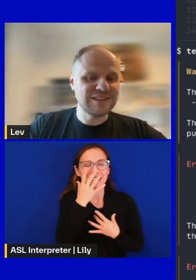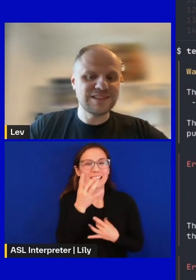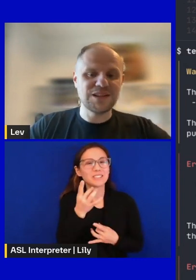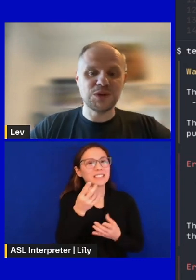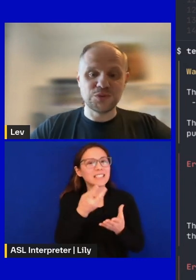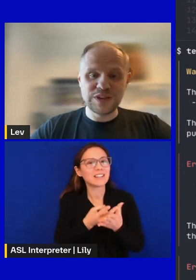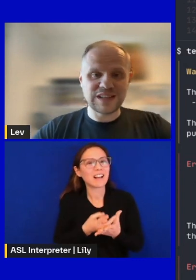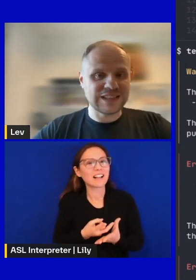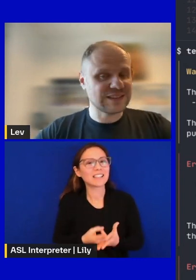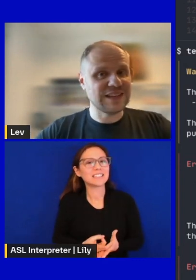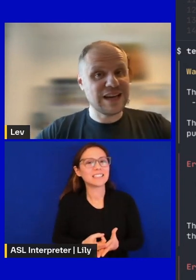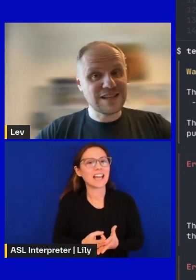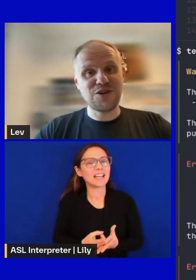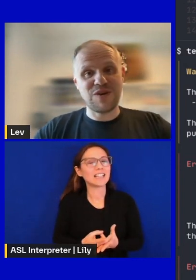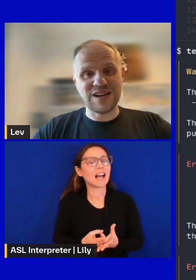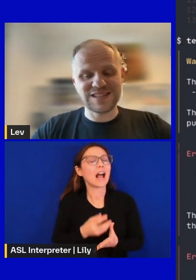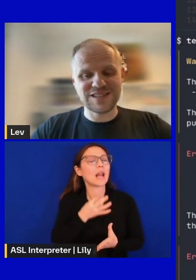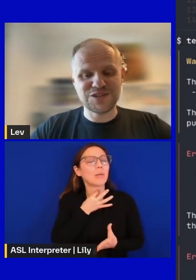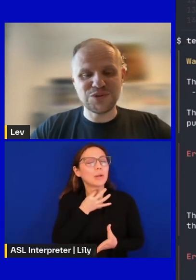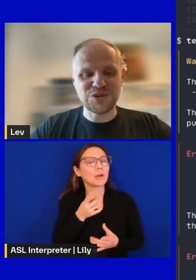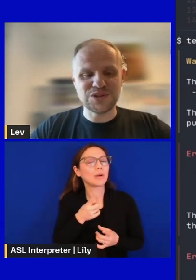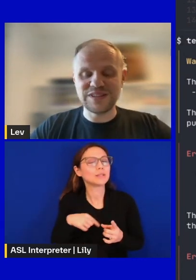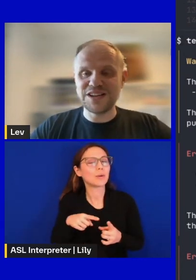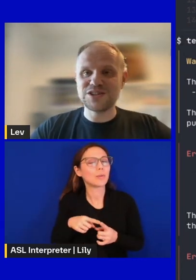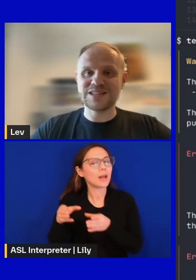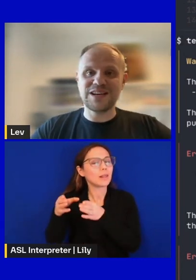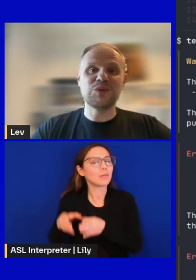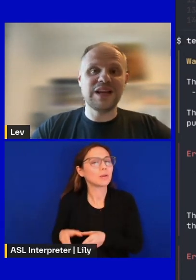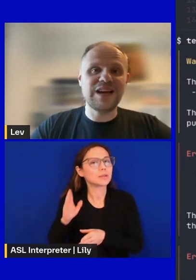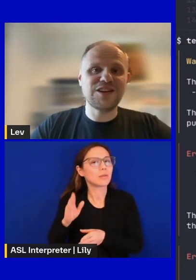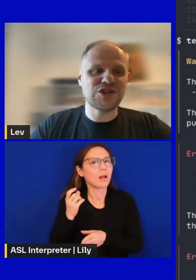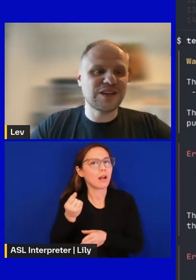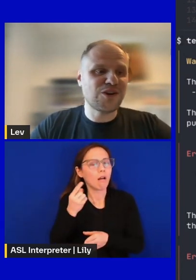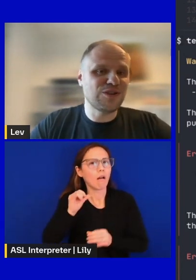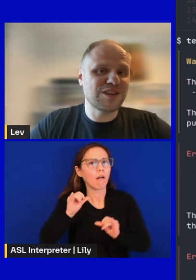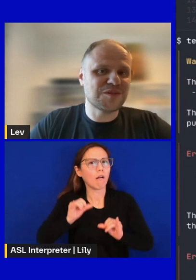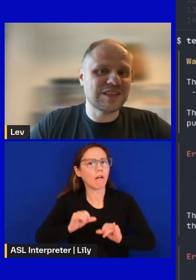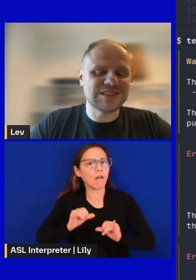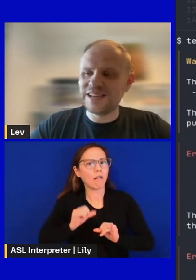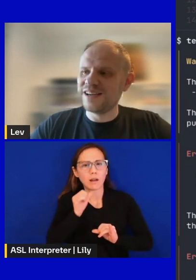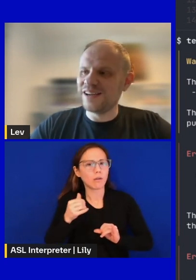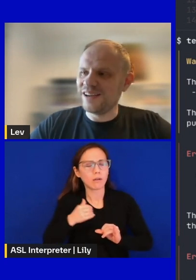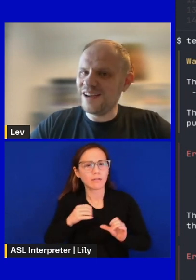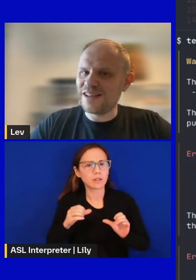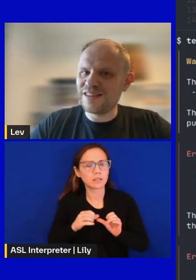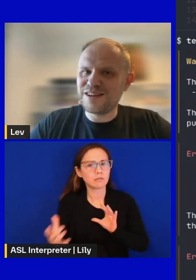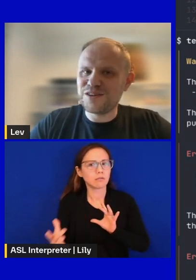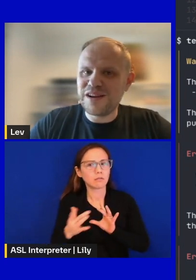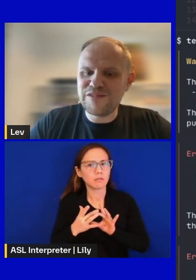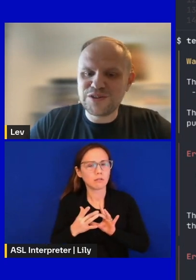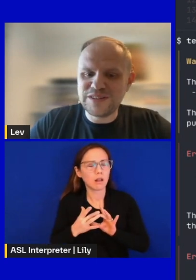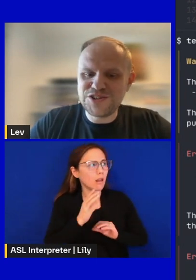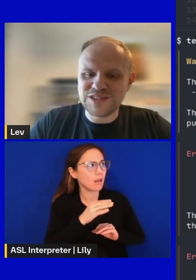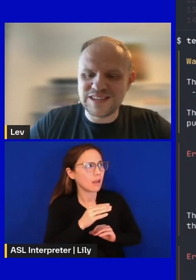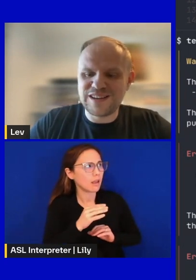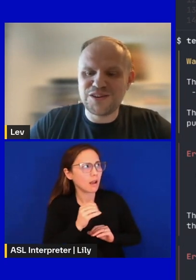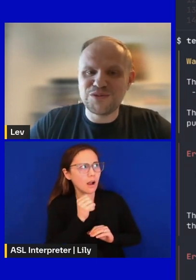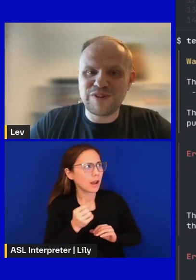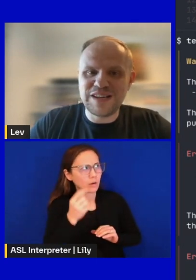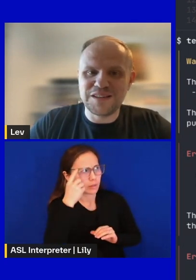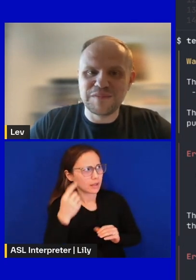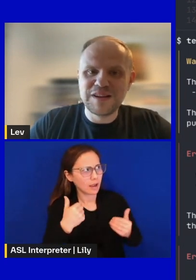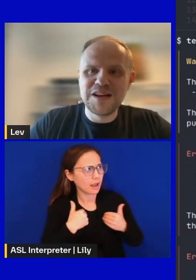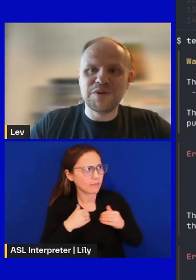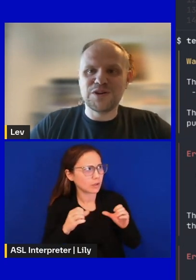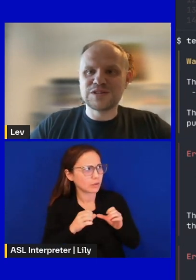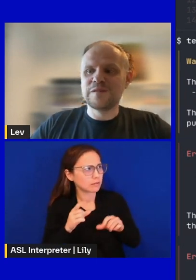the candidate will realize he has no access to those credentials and will actually contact me and say, hey, I think I don't have a credentials and I cannot